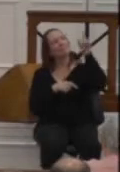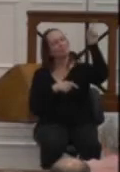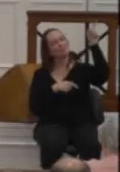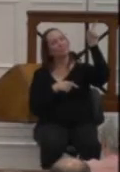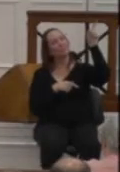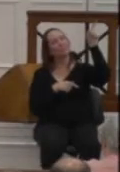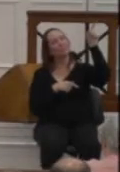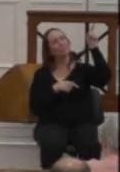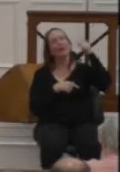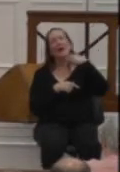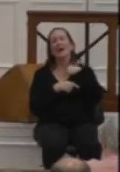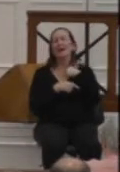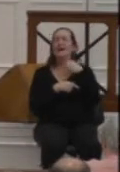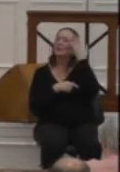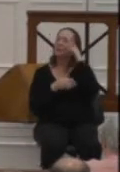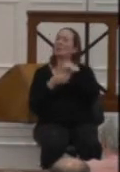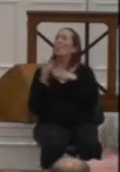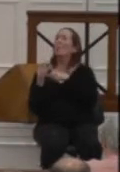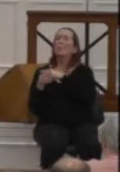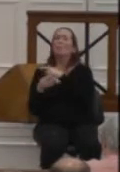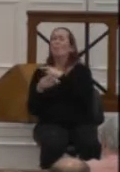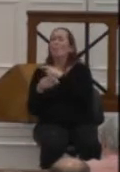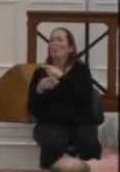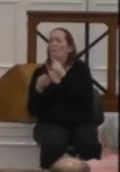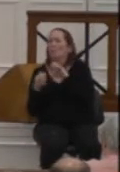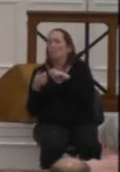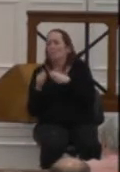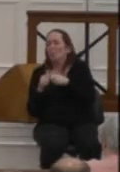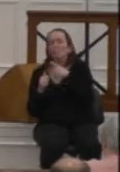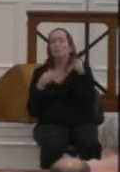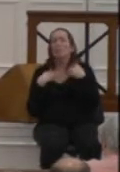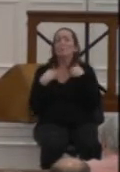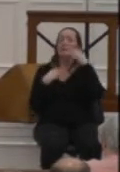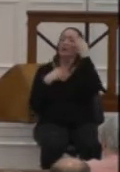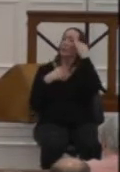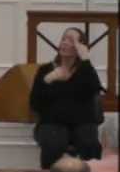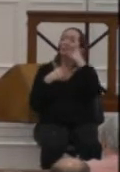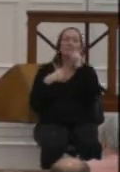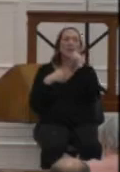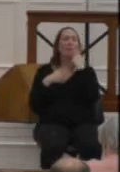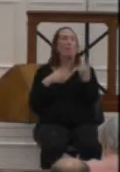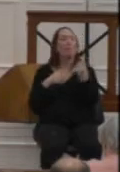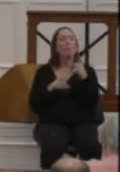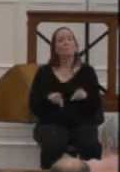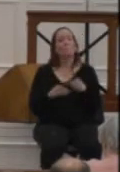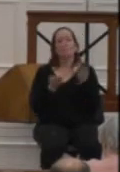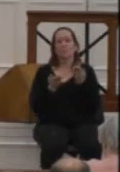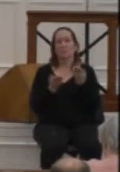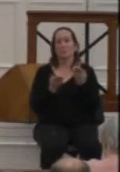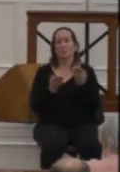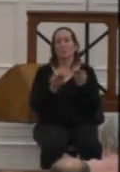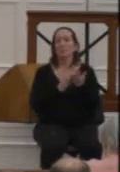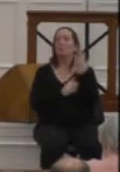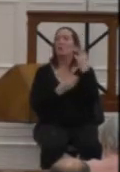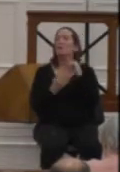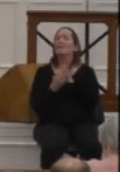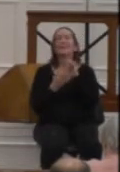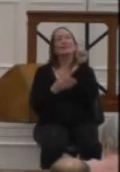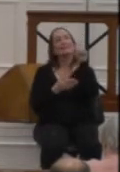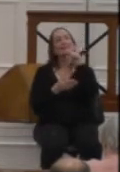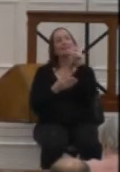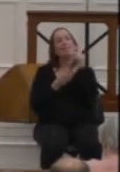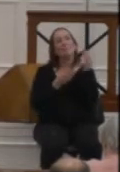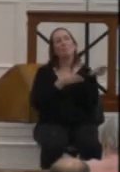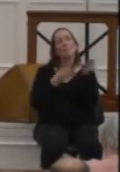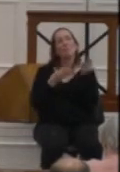I don't know what you're going through, but I know this. There is not a single individual here this morning that God did not bring